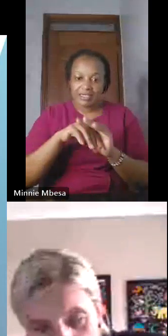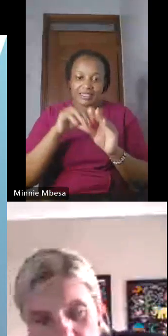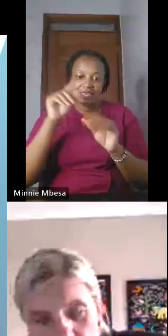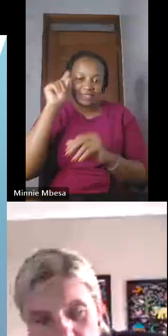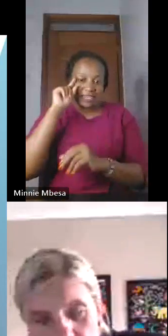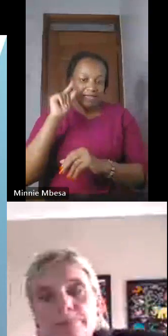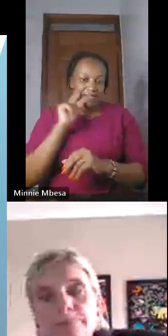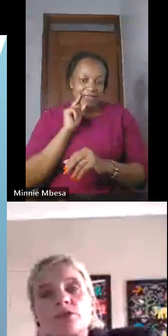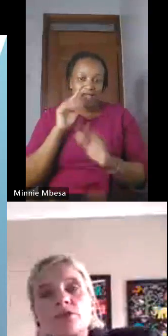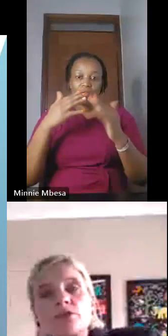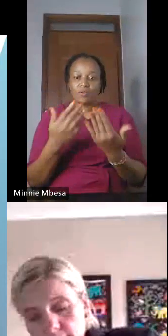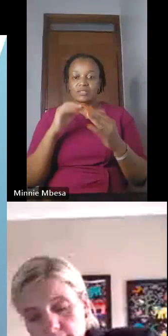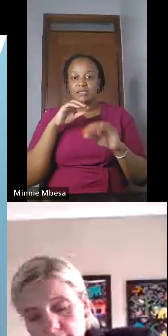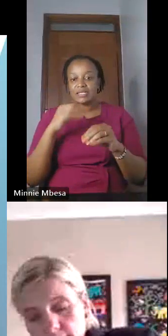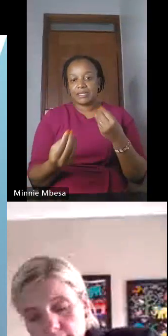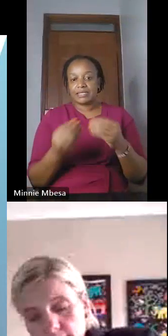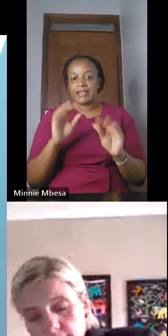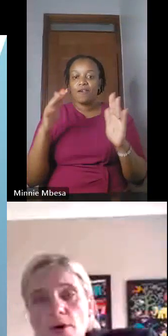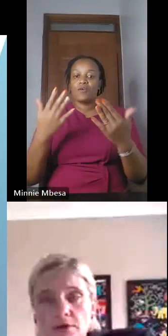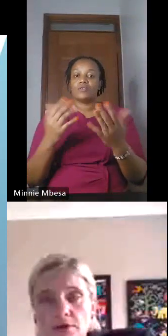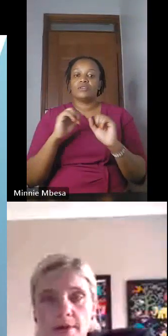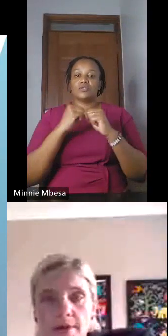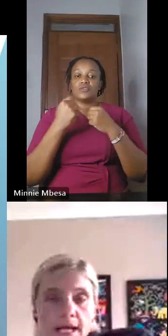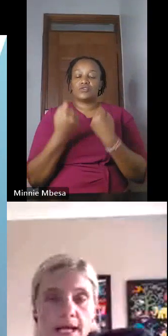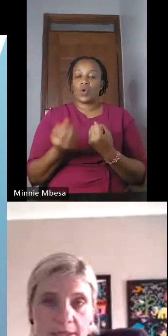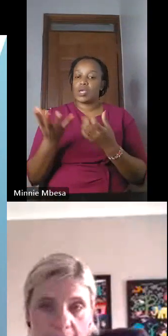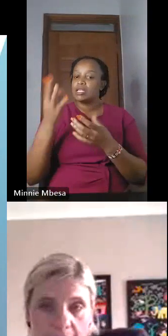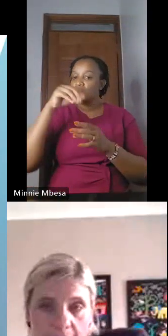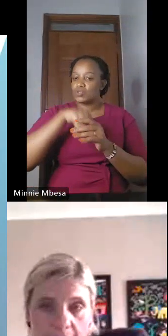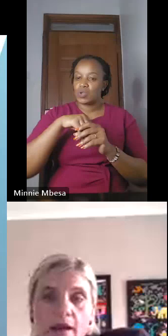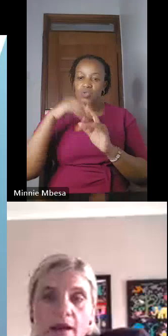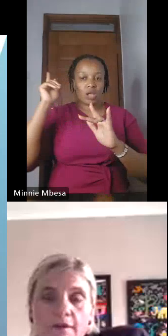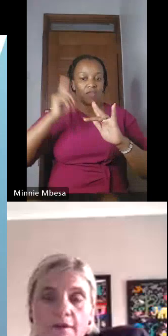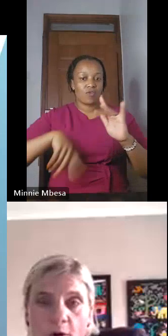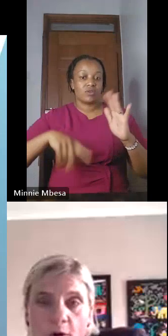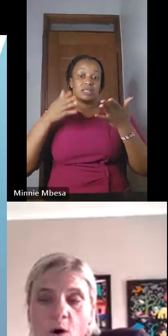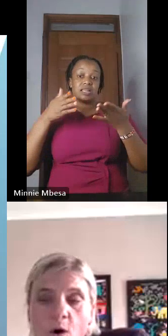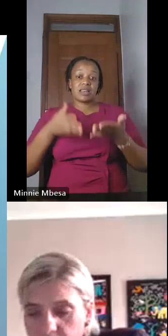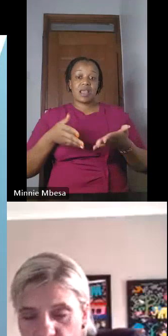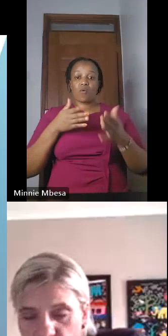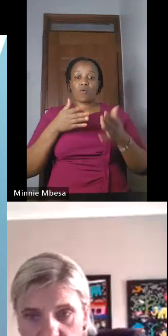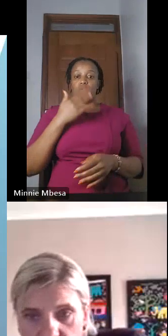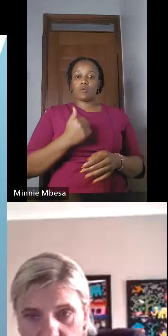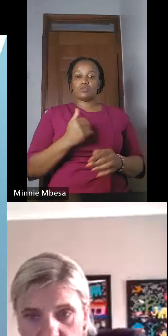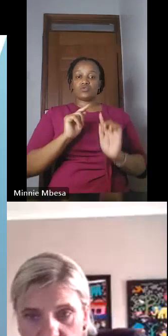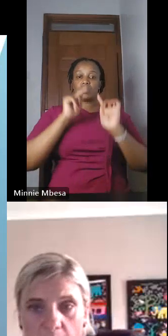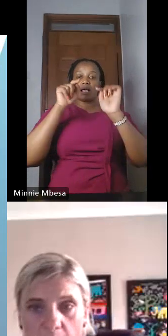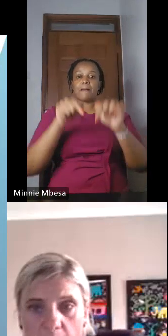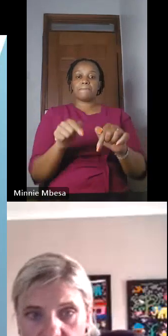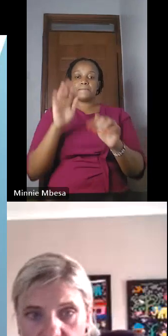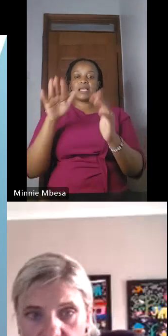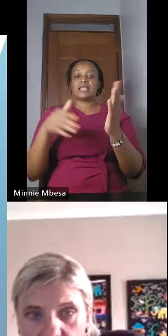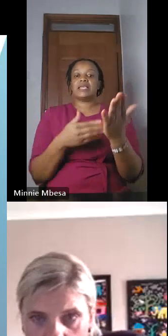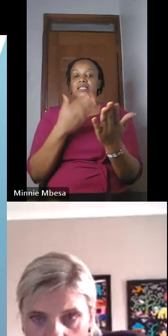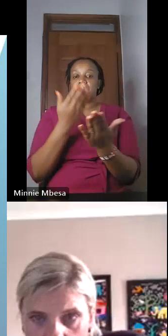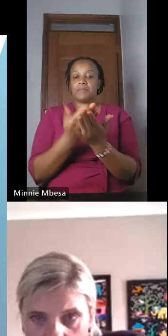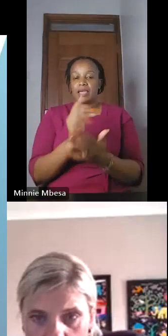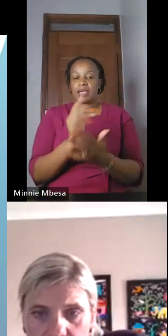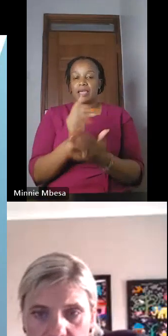inclusion field. You can't now want to come and apply for the JETSI